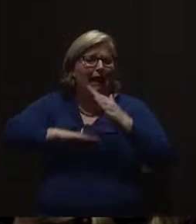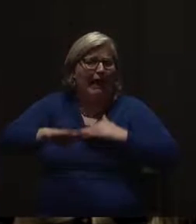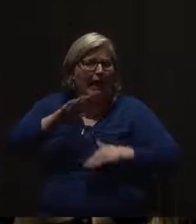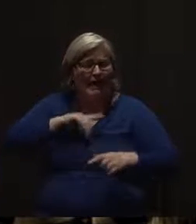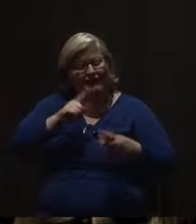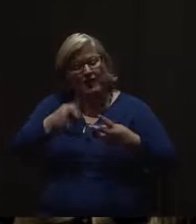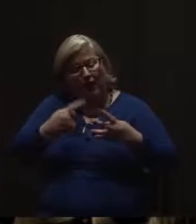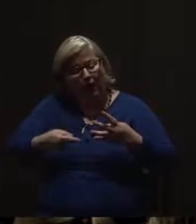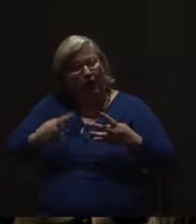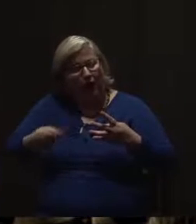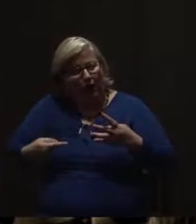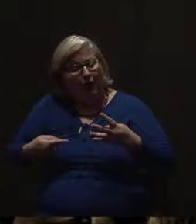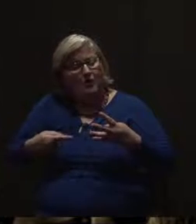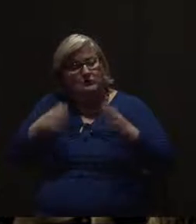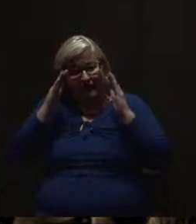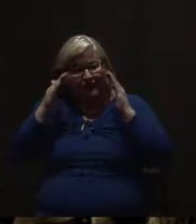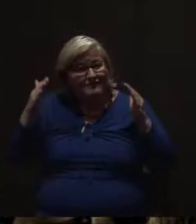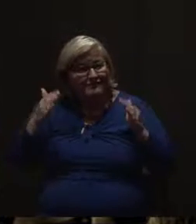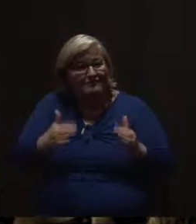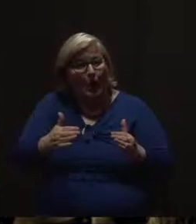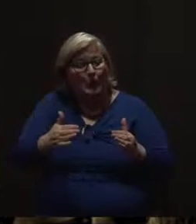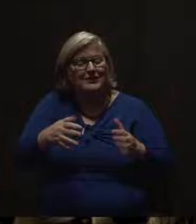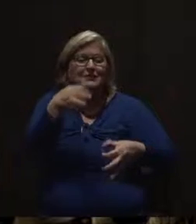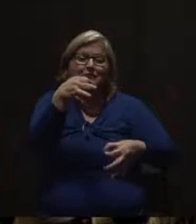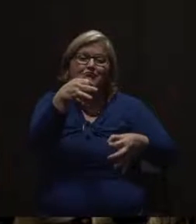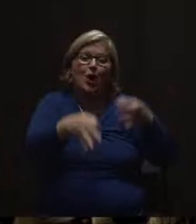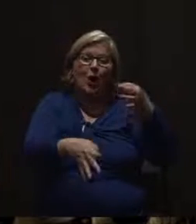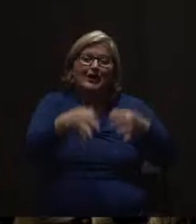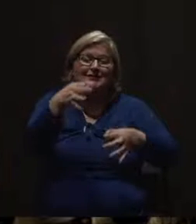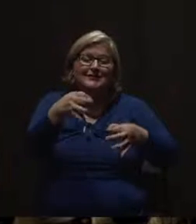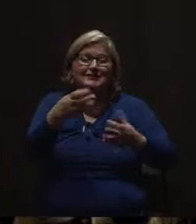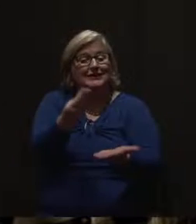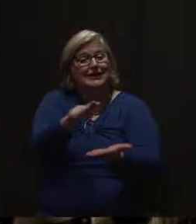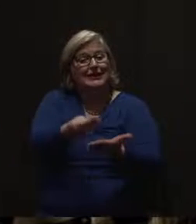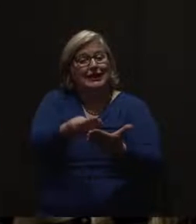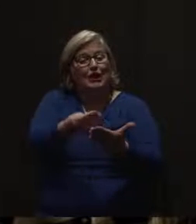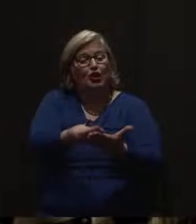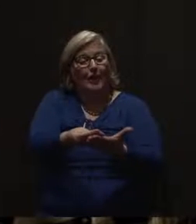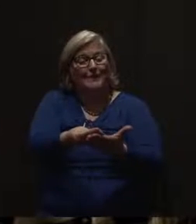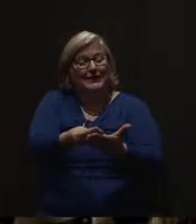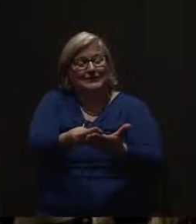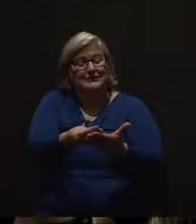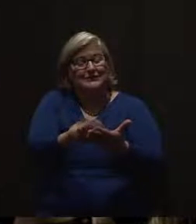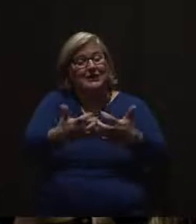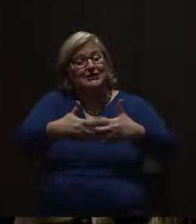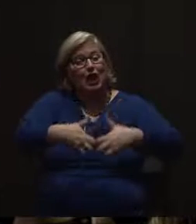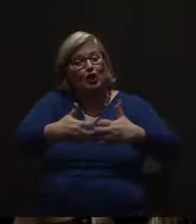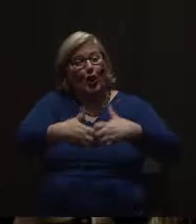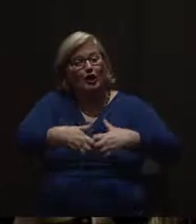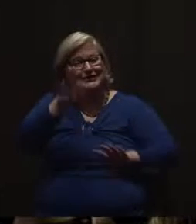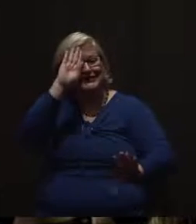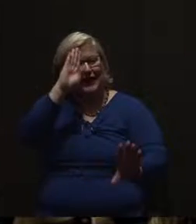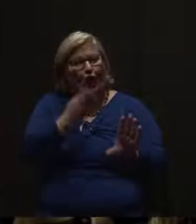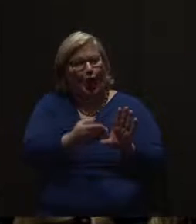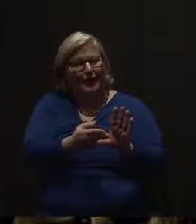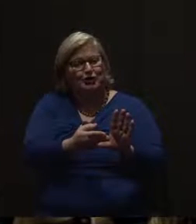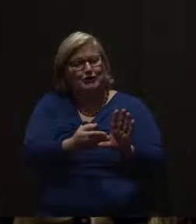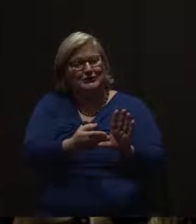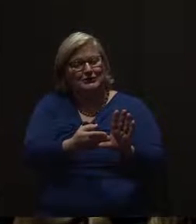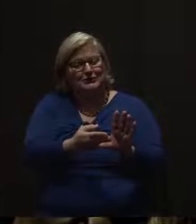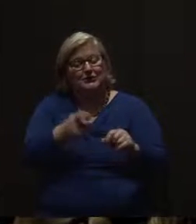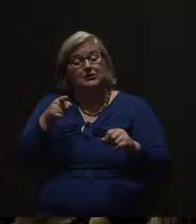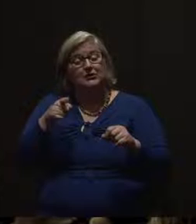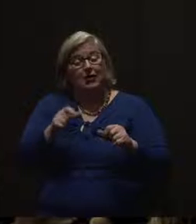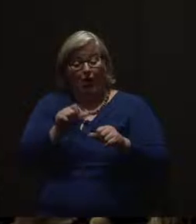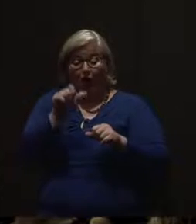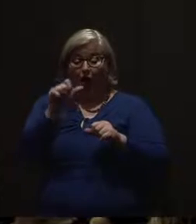and specializes in politics, economics, technology, and psychology. After the Q&A, conversation can